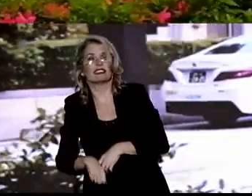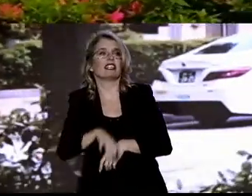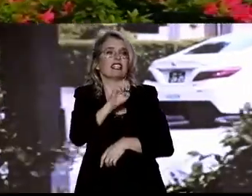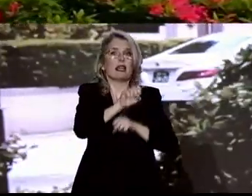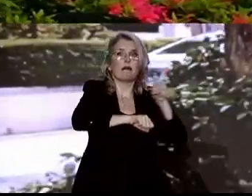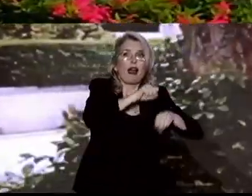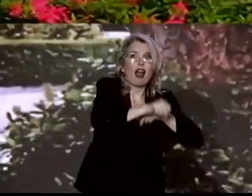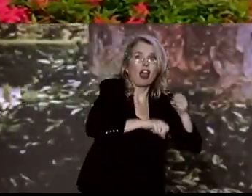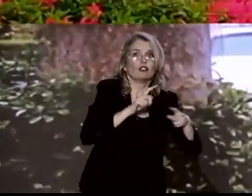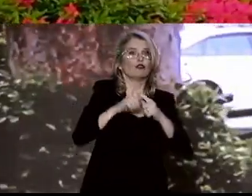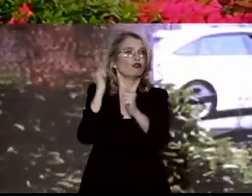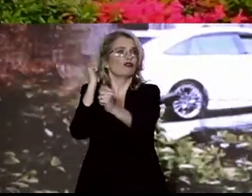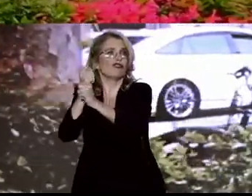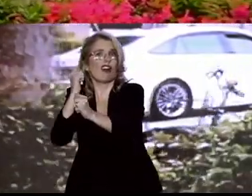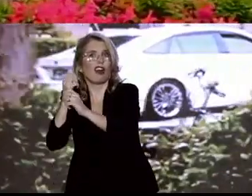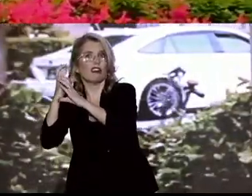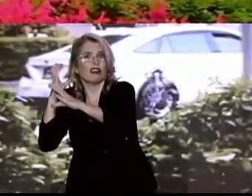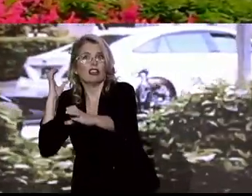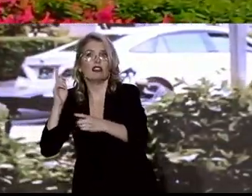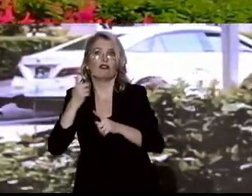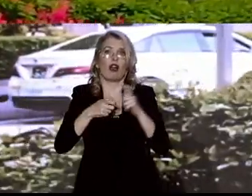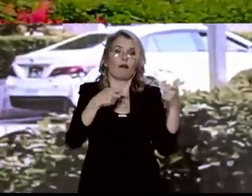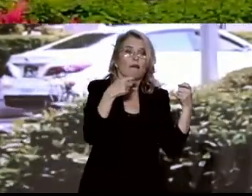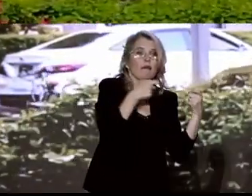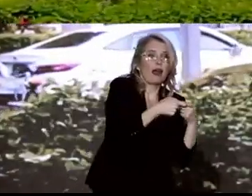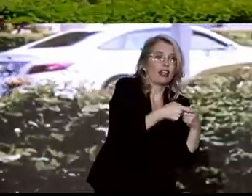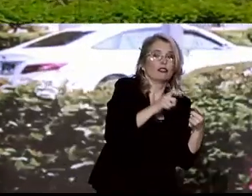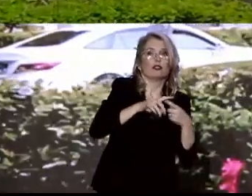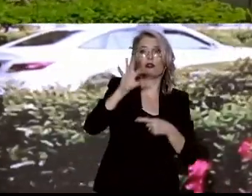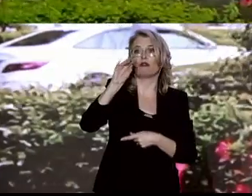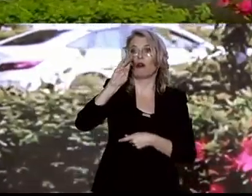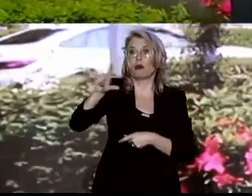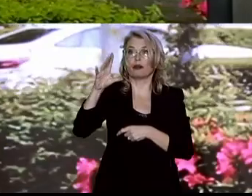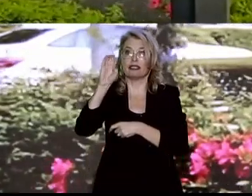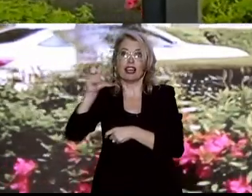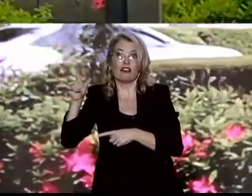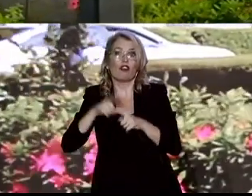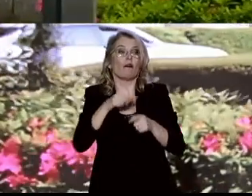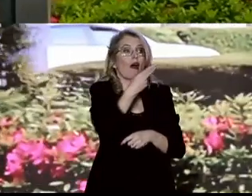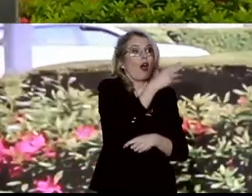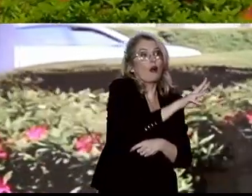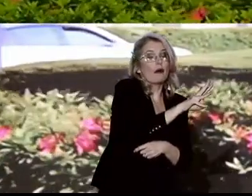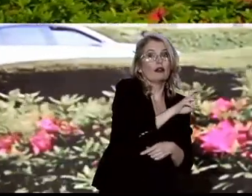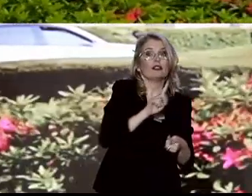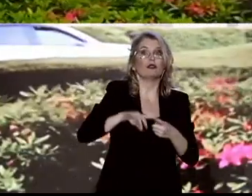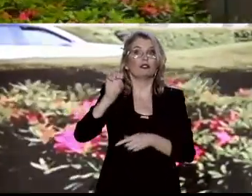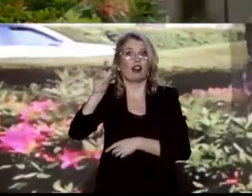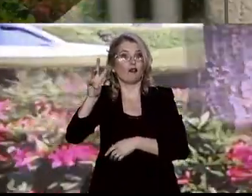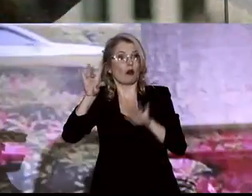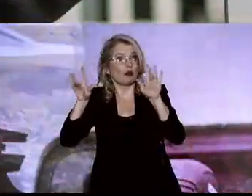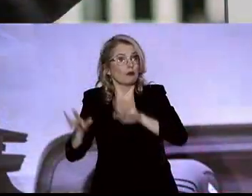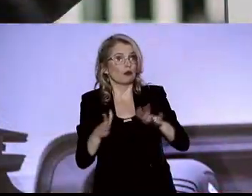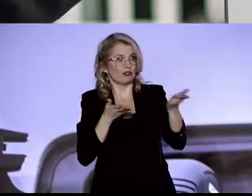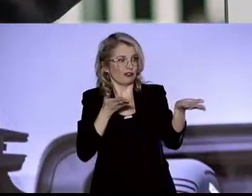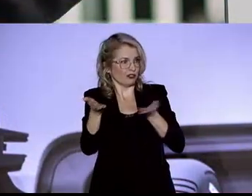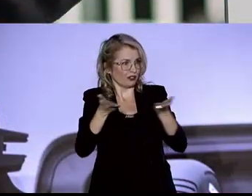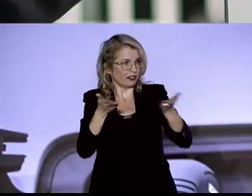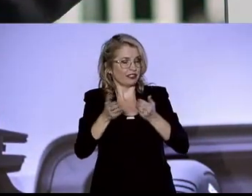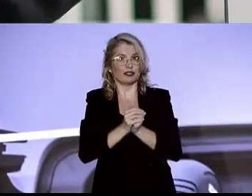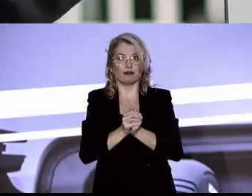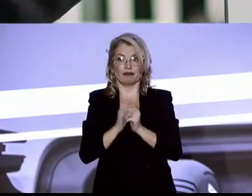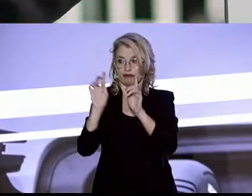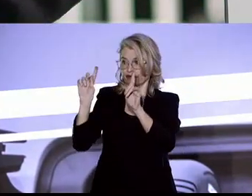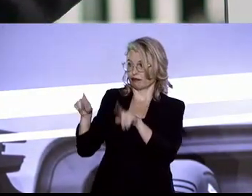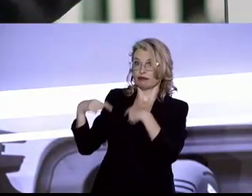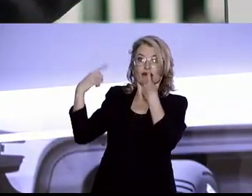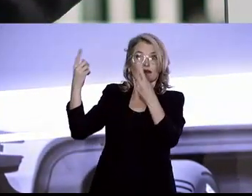e-bikes to trucks, from batteries to fuel cells, and from hardware to software and services. Over the past